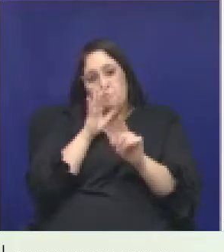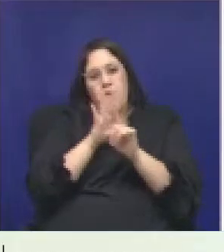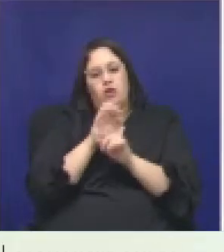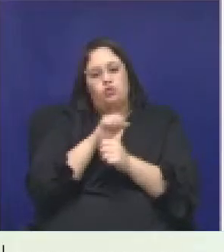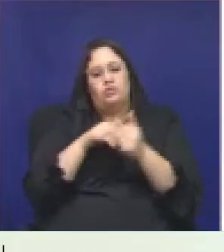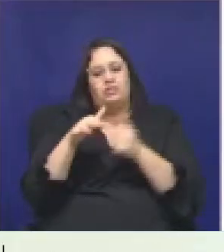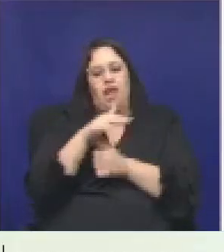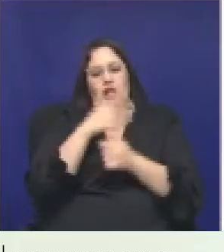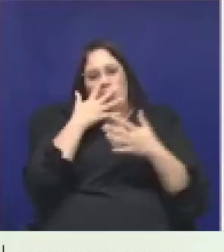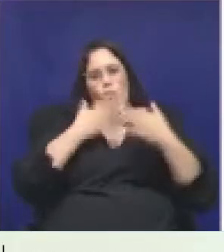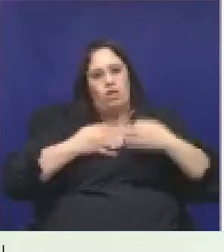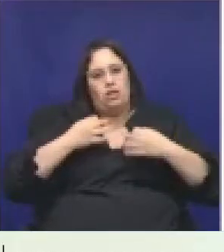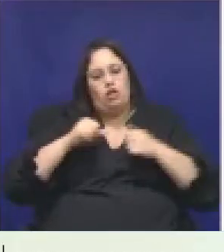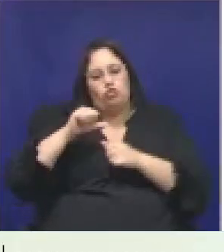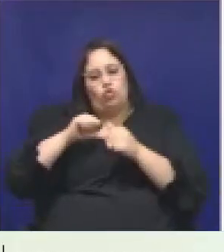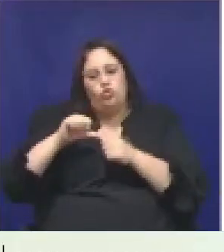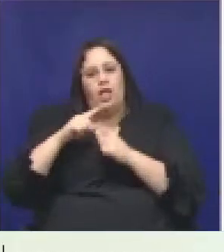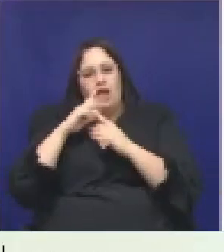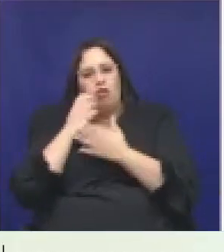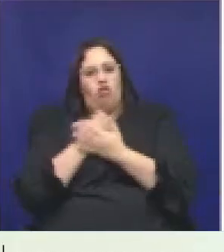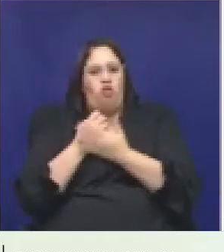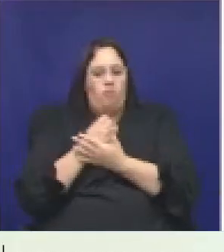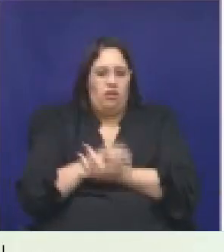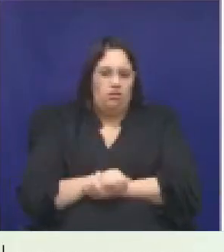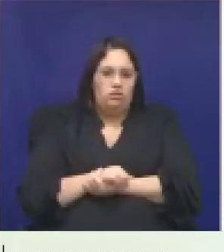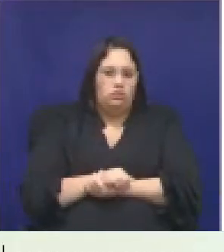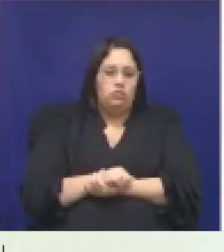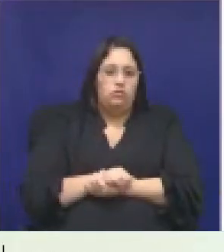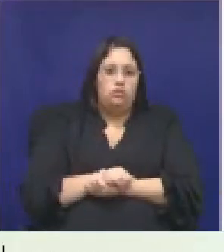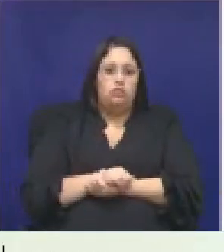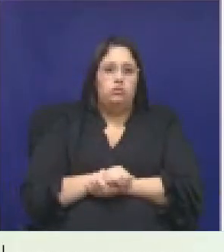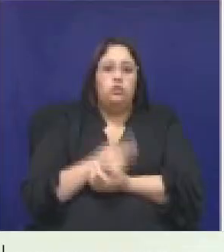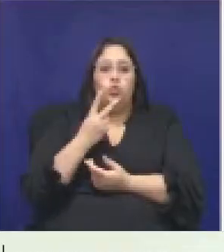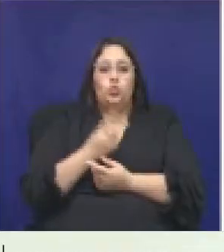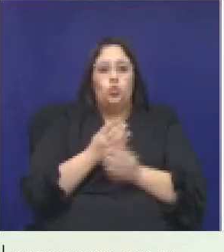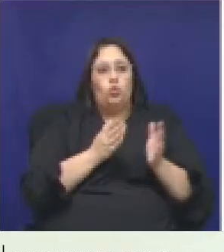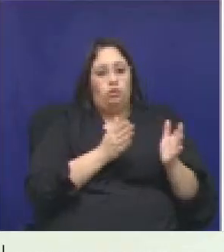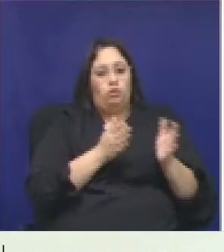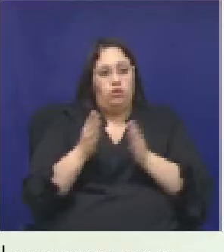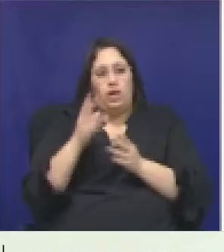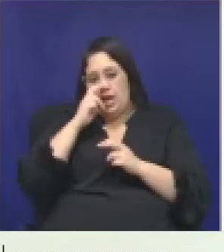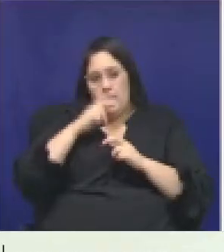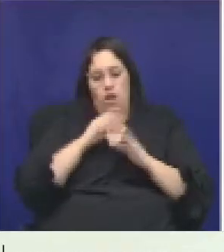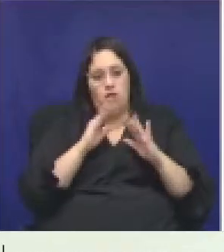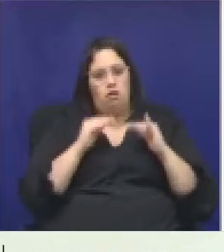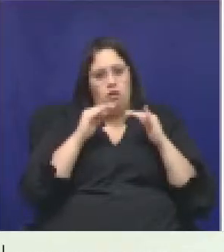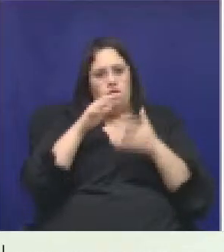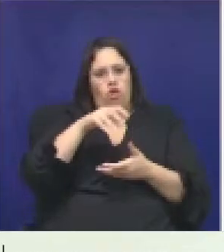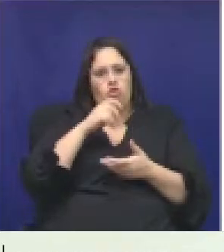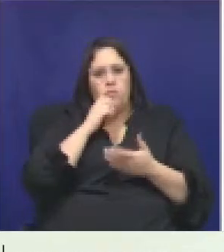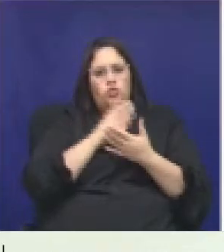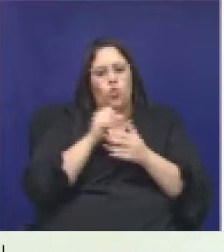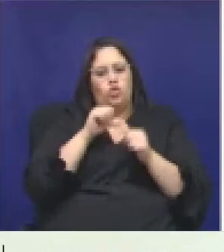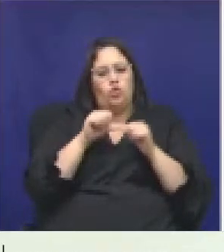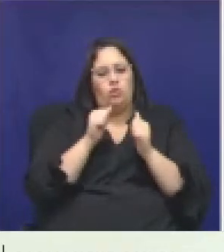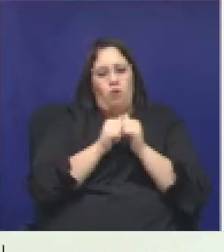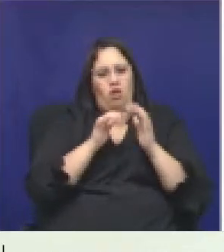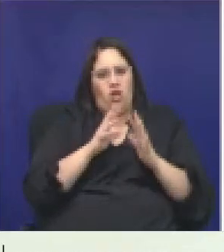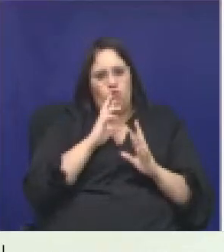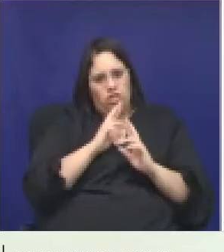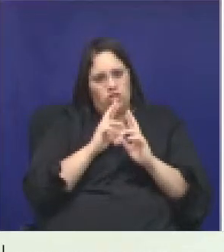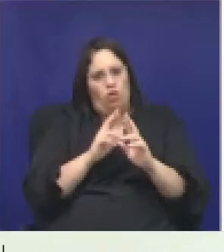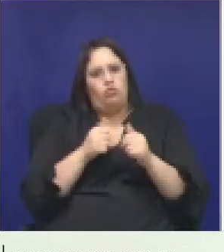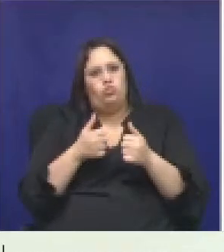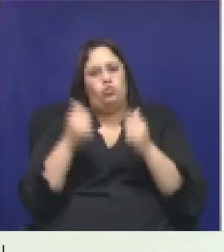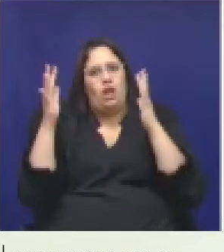society politically, socially, and economically. These are just two areas which require enhanced data to ensure various social partners respond to the climate